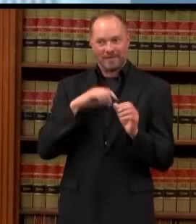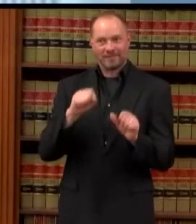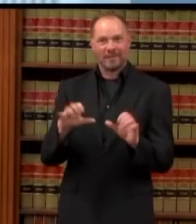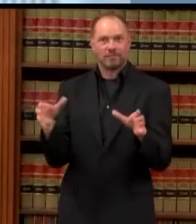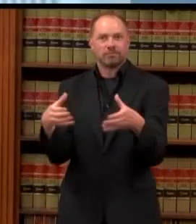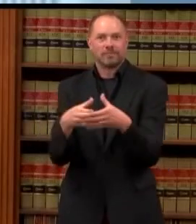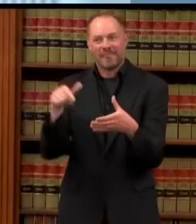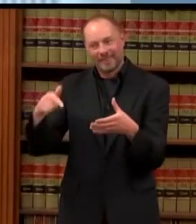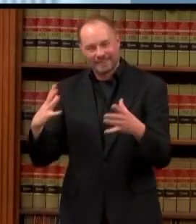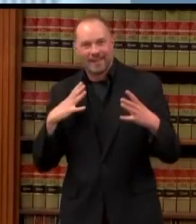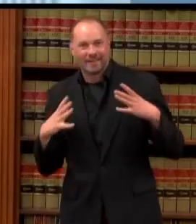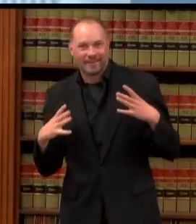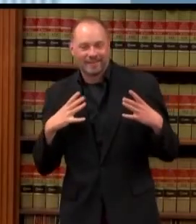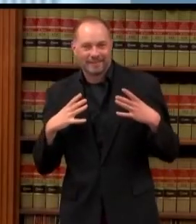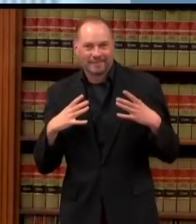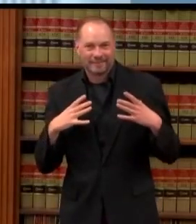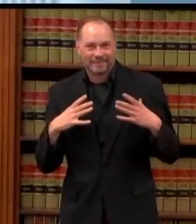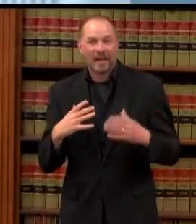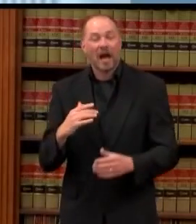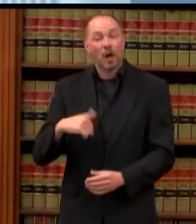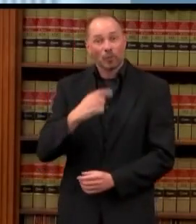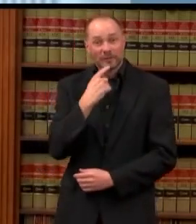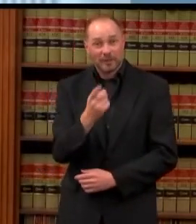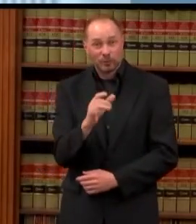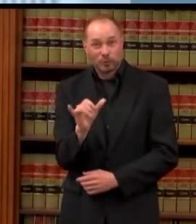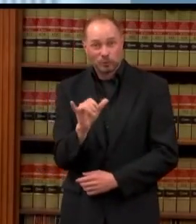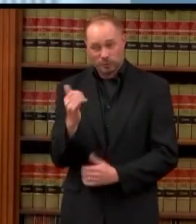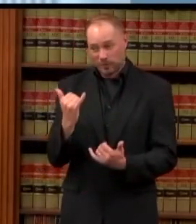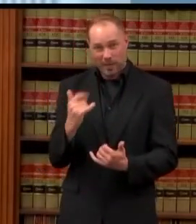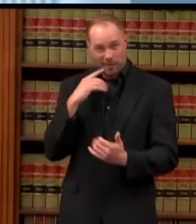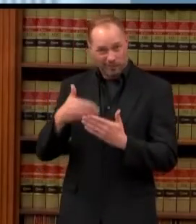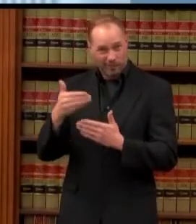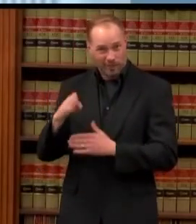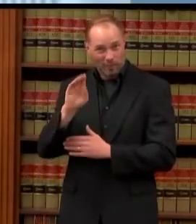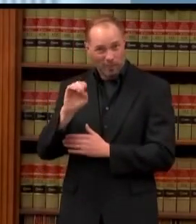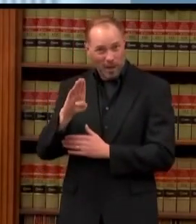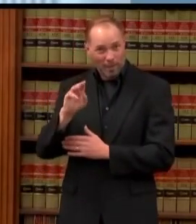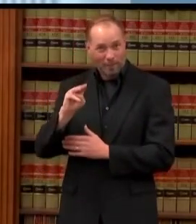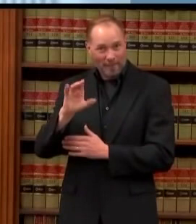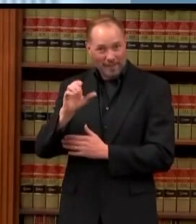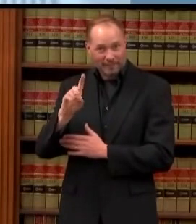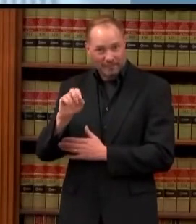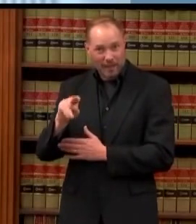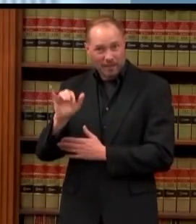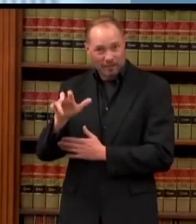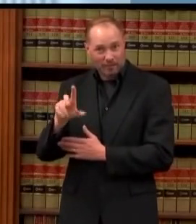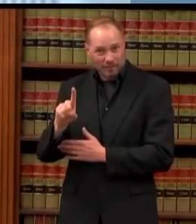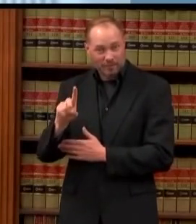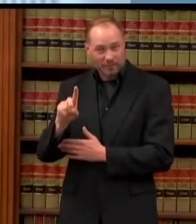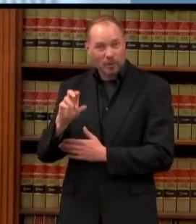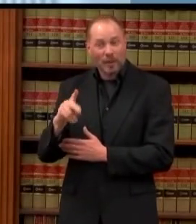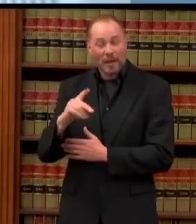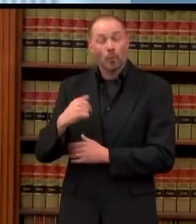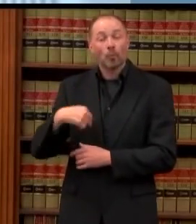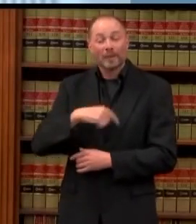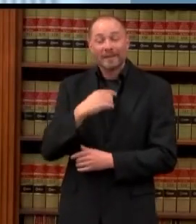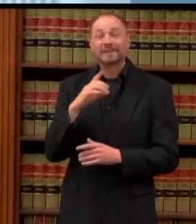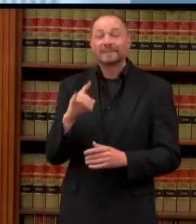holiday season. And I'll just say this as I get ready to turn it over to Bob Mcdonnell. As we said back in March and